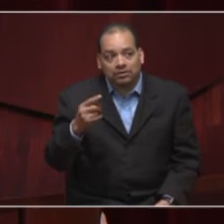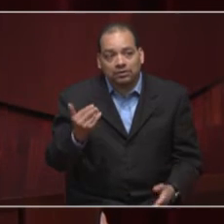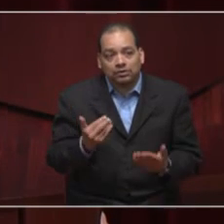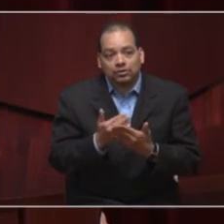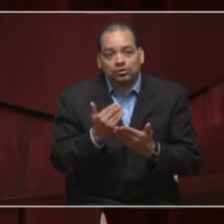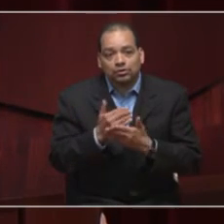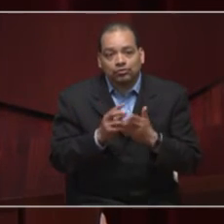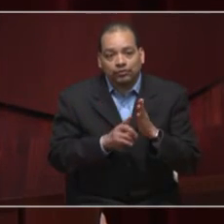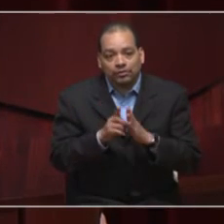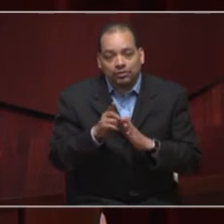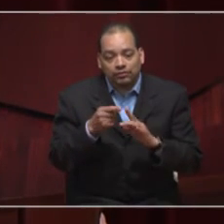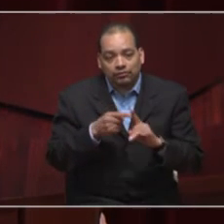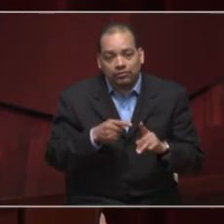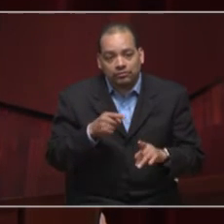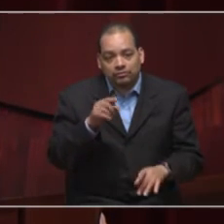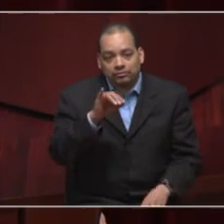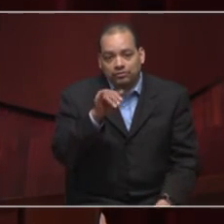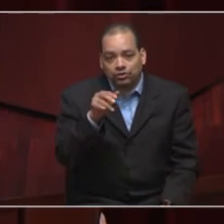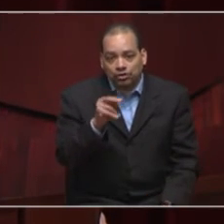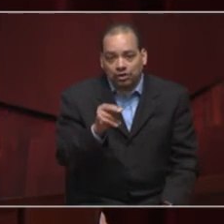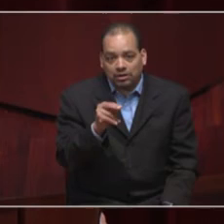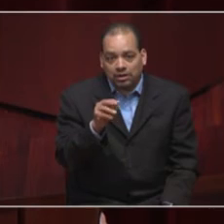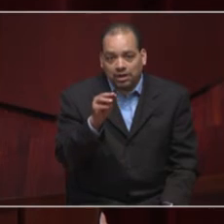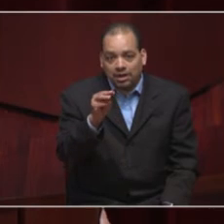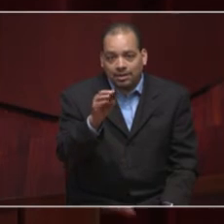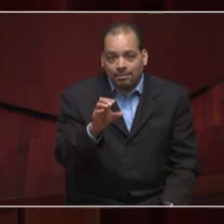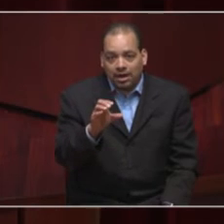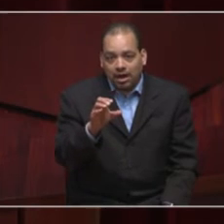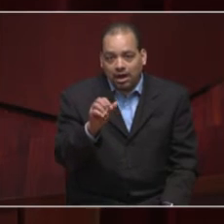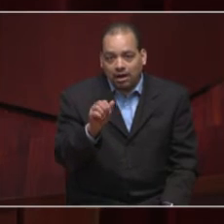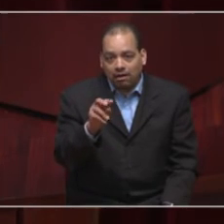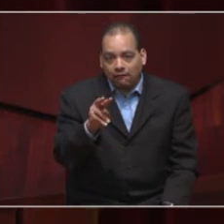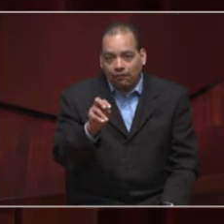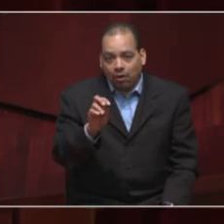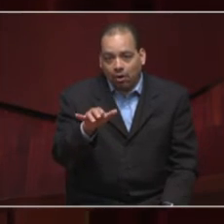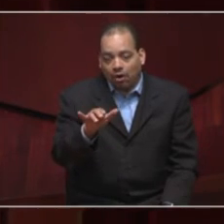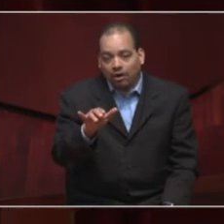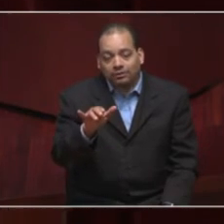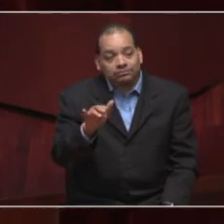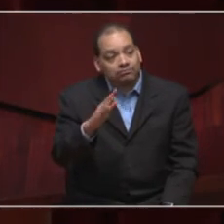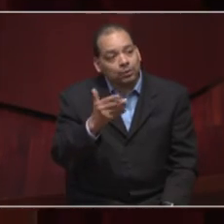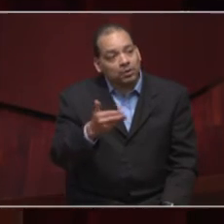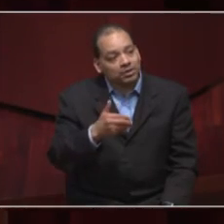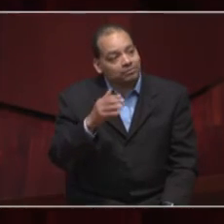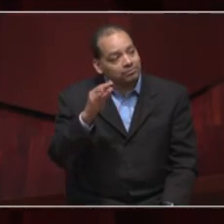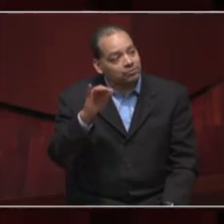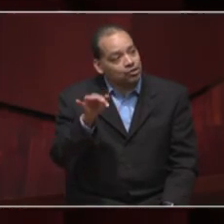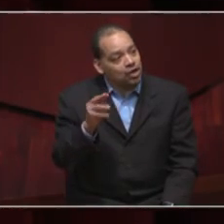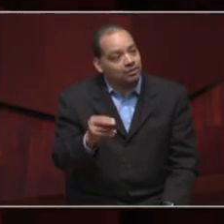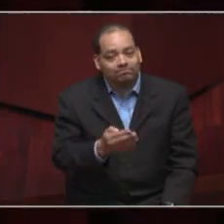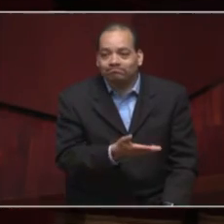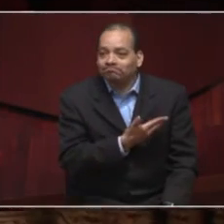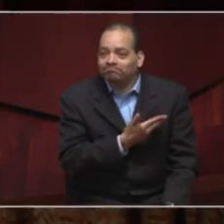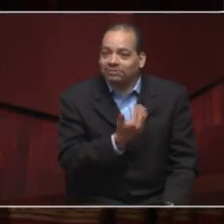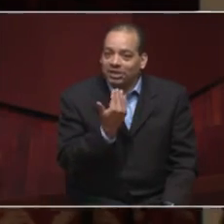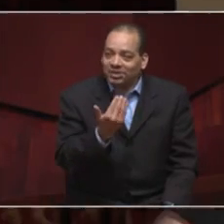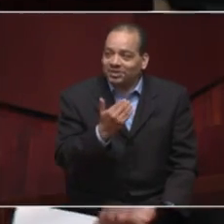John McEvoy. John's a management analyst in our Federal Records Center program. So please welcome John McEvoy.